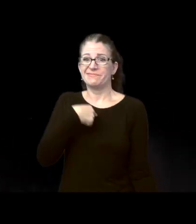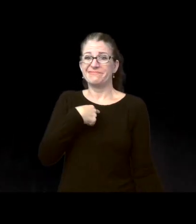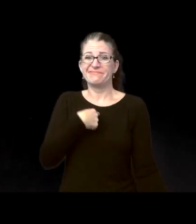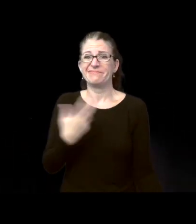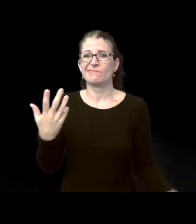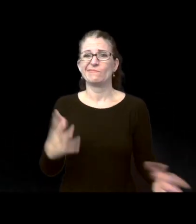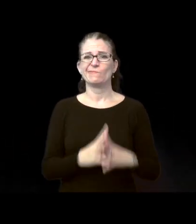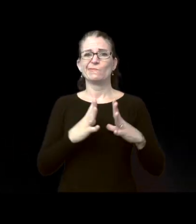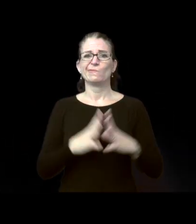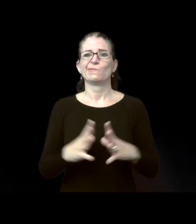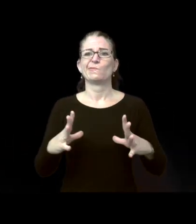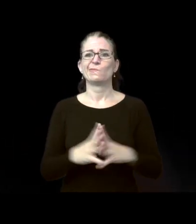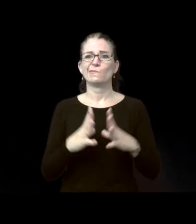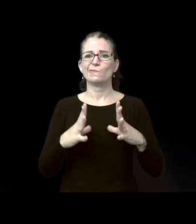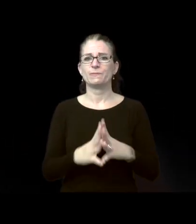Not me.